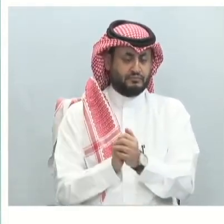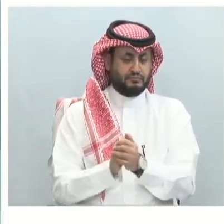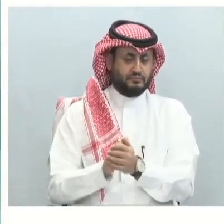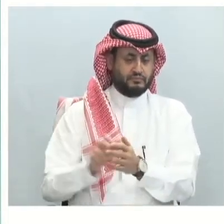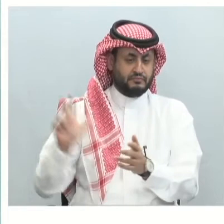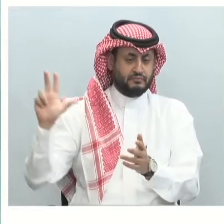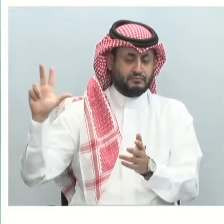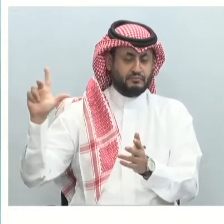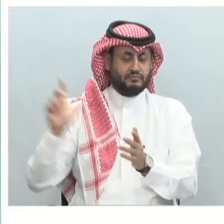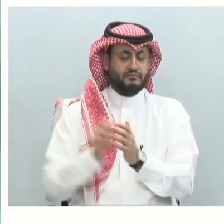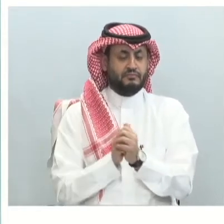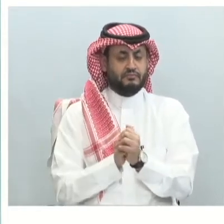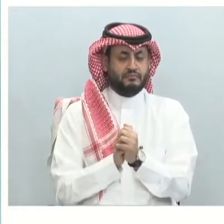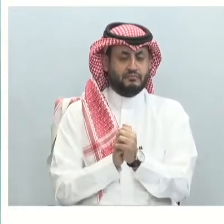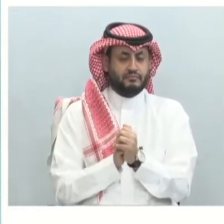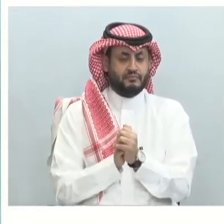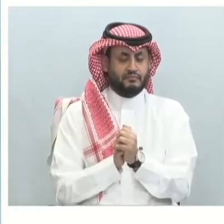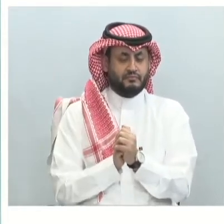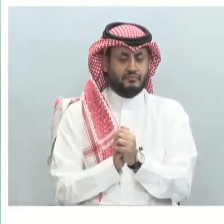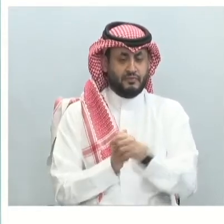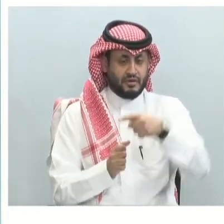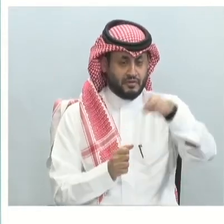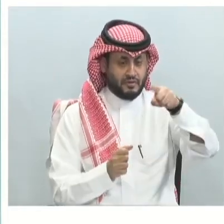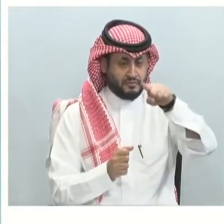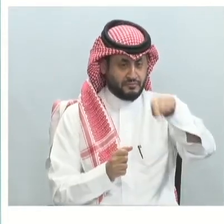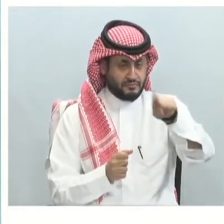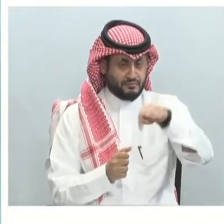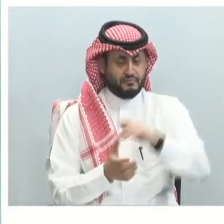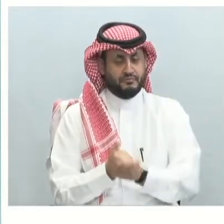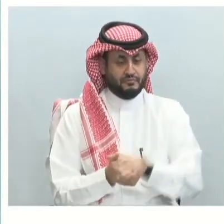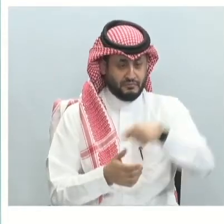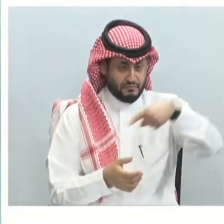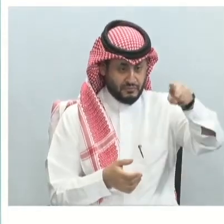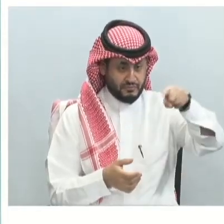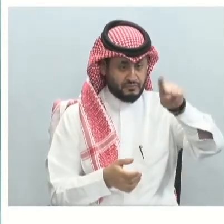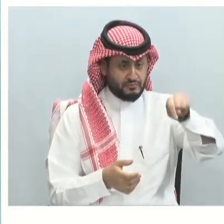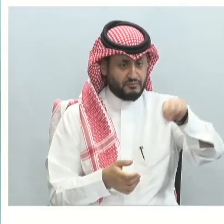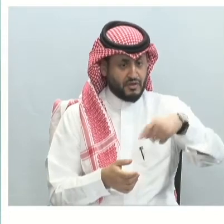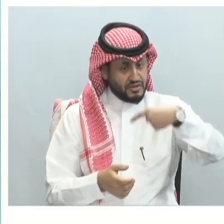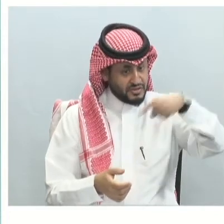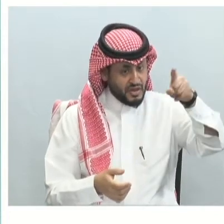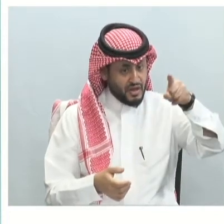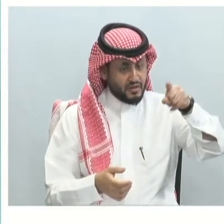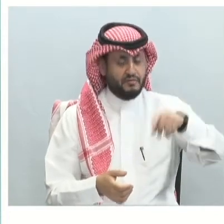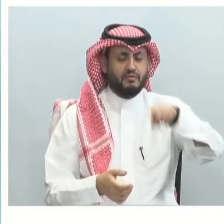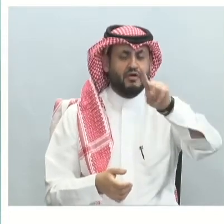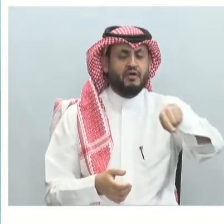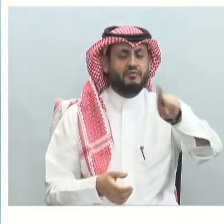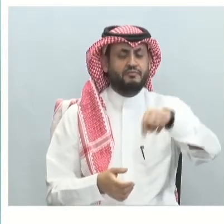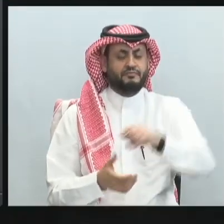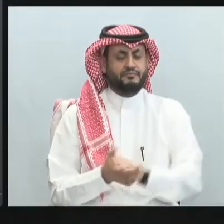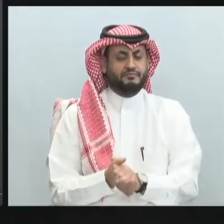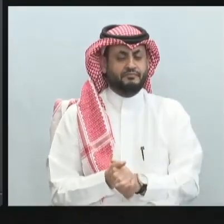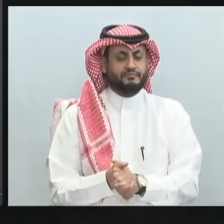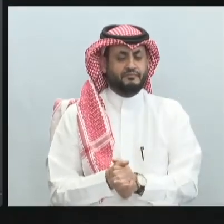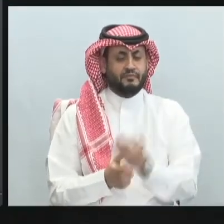true or false action game. True or false. Okay. What does mean true? That means correct. True. If you